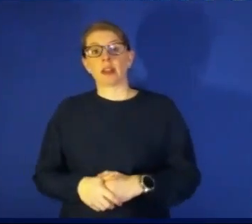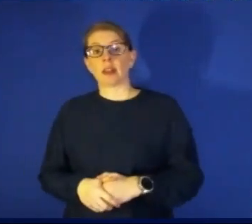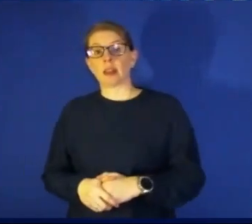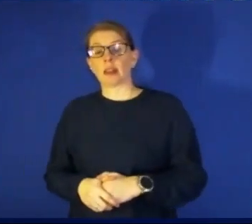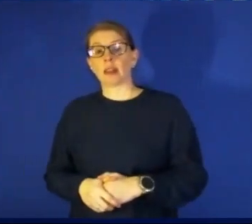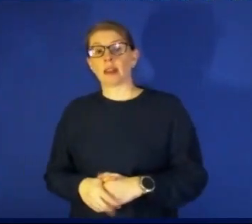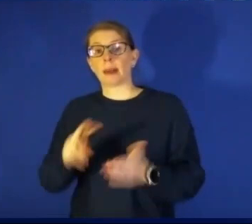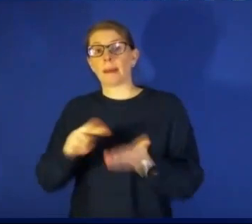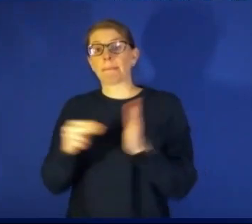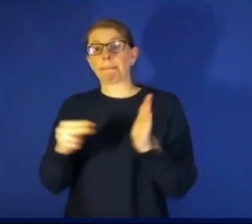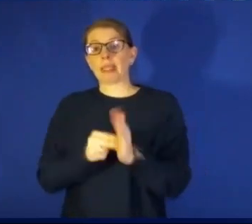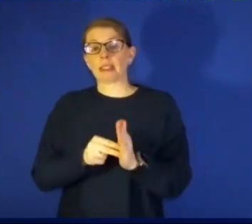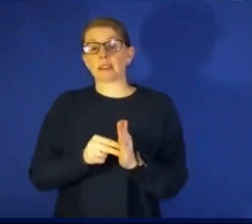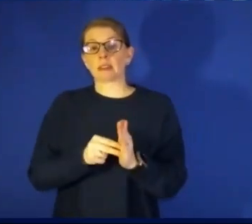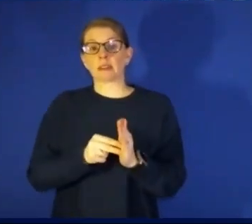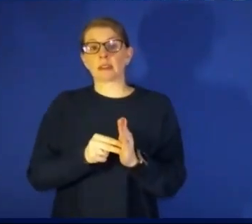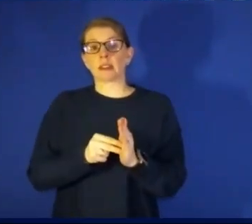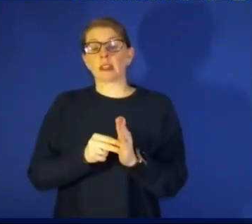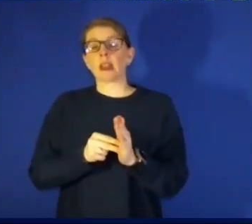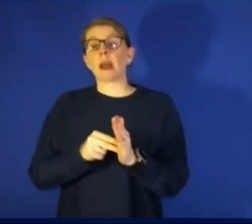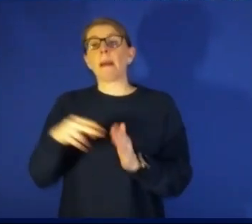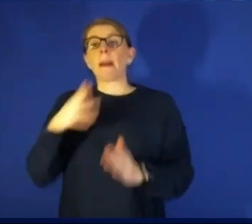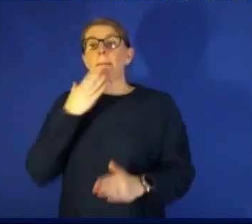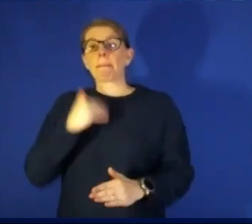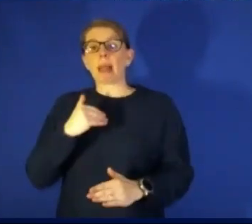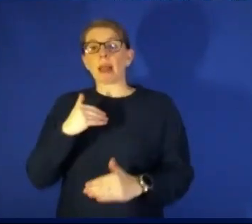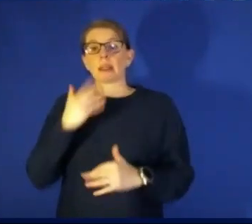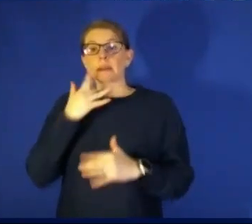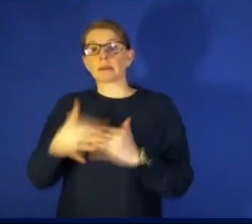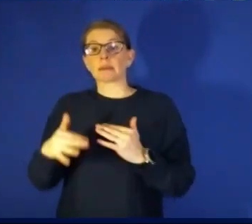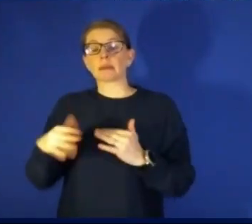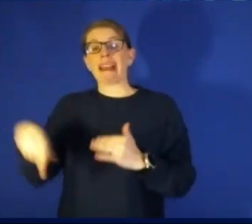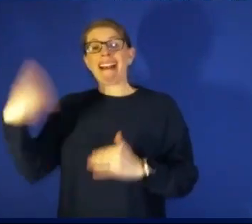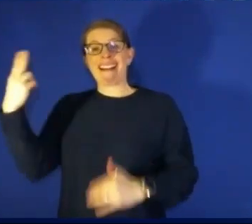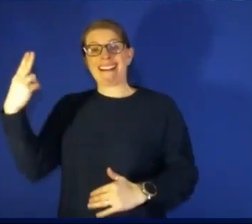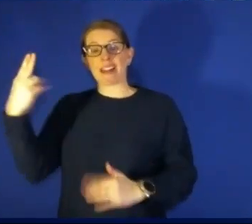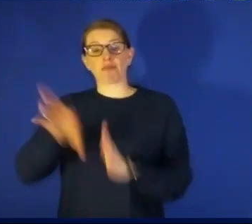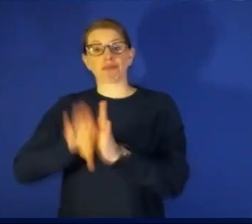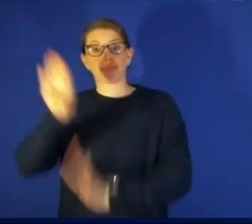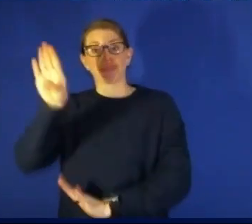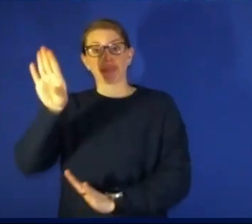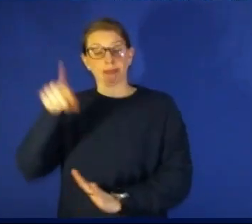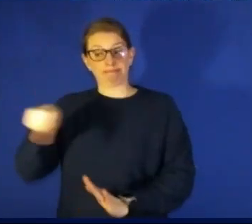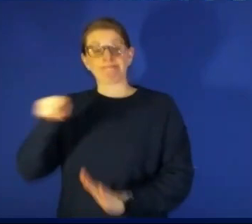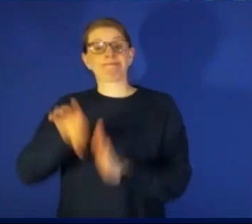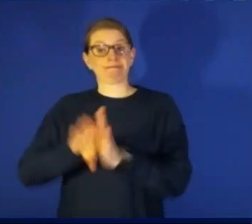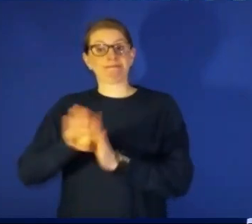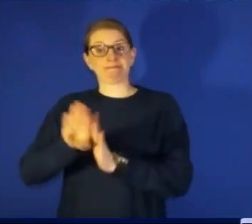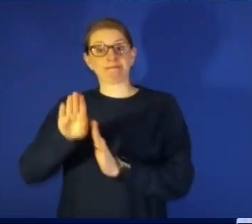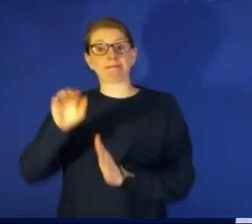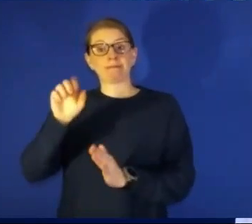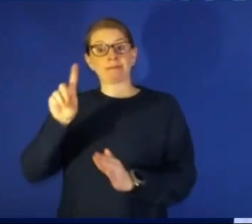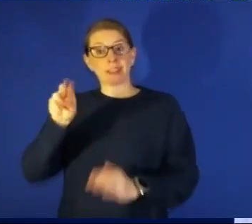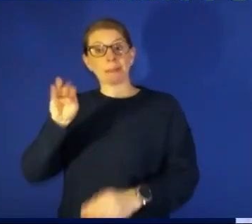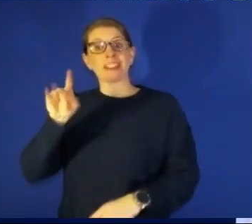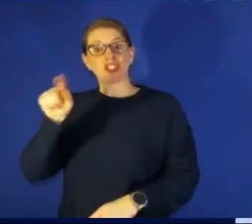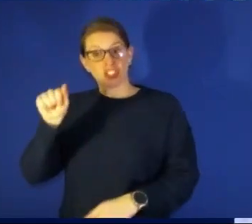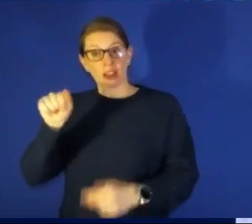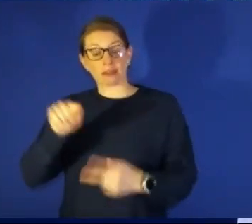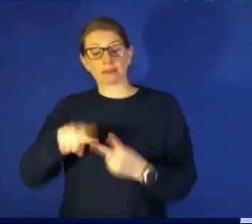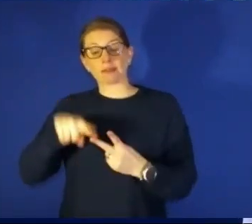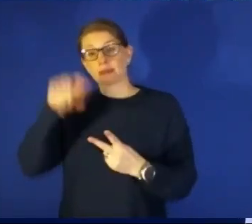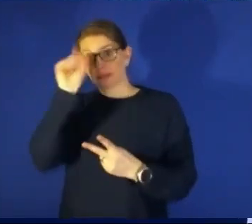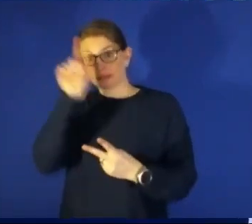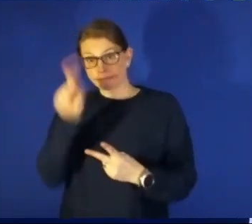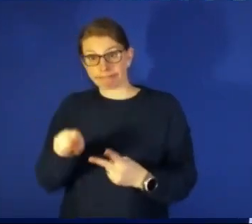that is, their blood sugars are high. So we have a very active research program here at KU in Alzheimer's disease and dementia,